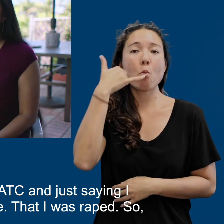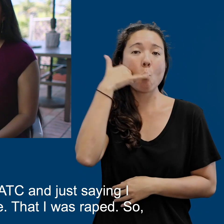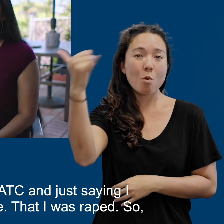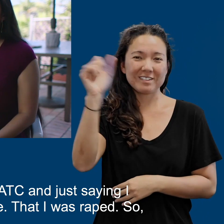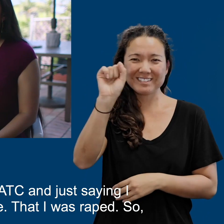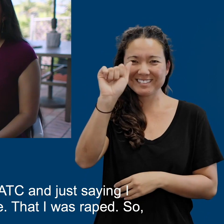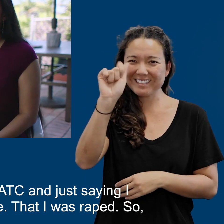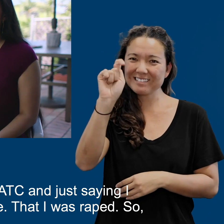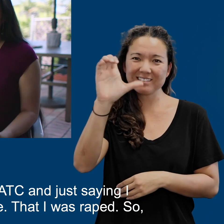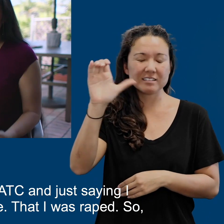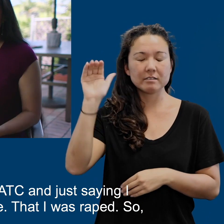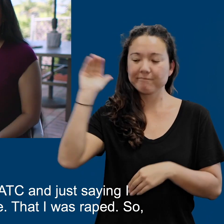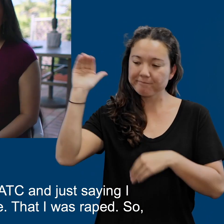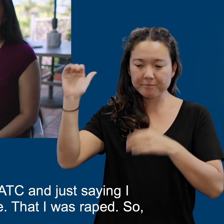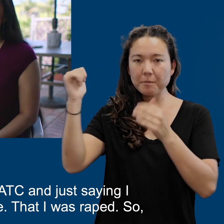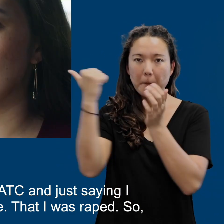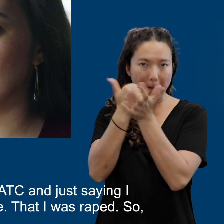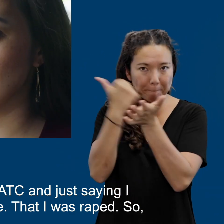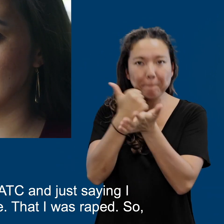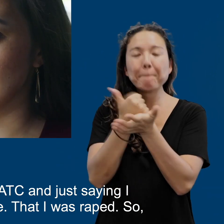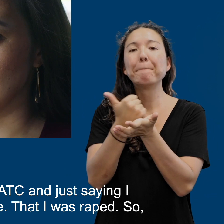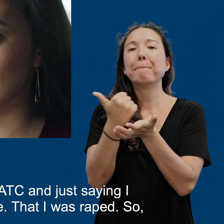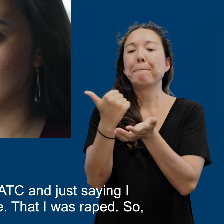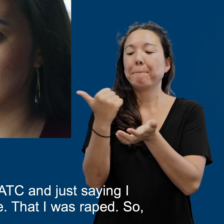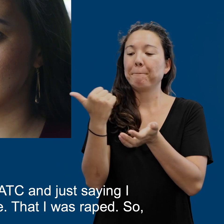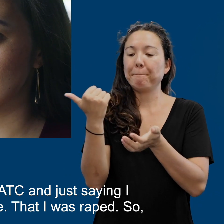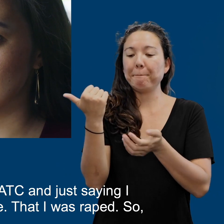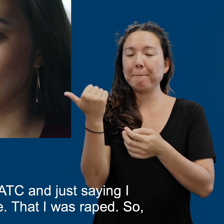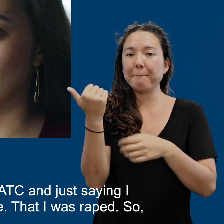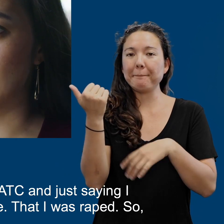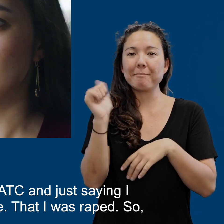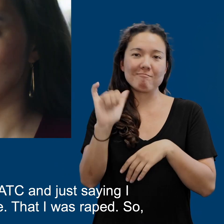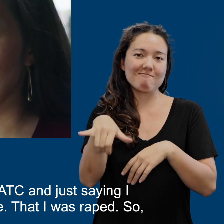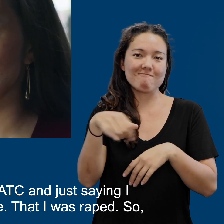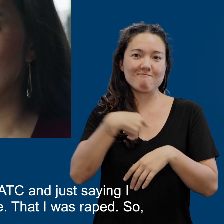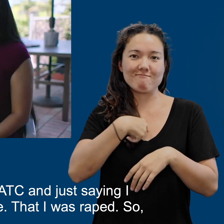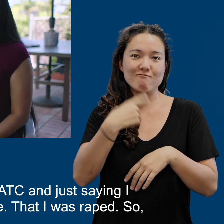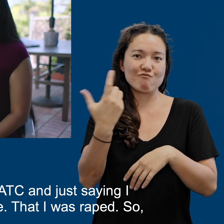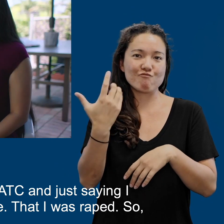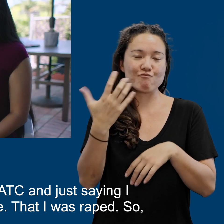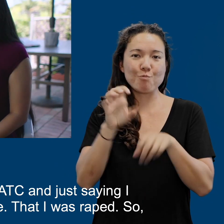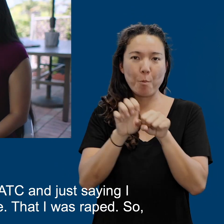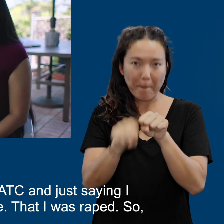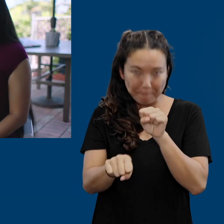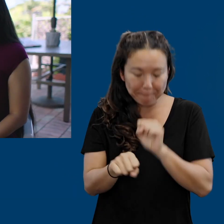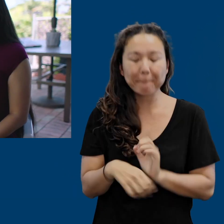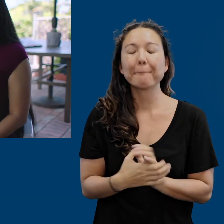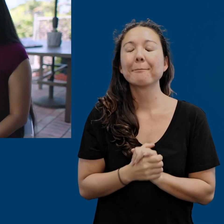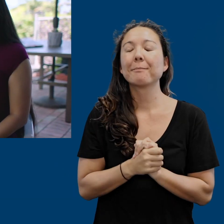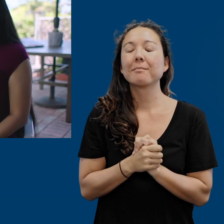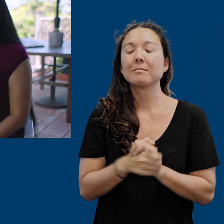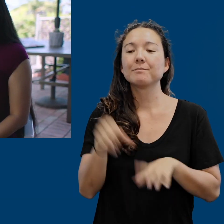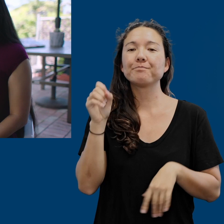needed some assistance, that I was, you know, that I was raped. So